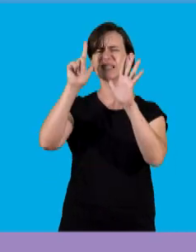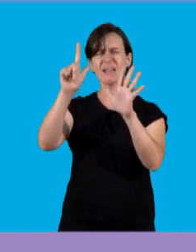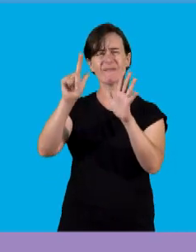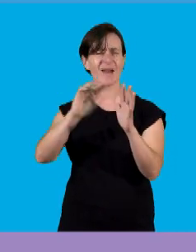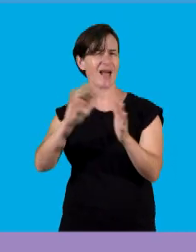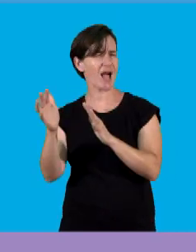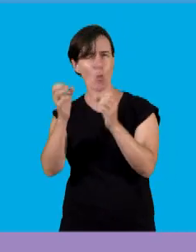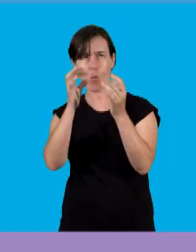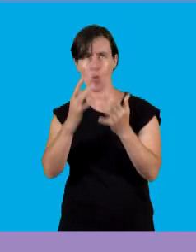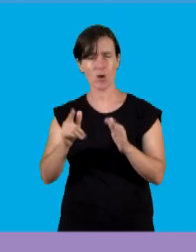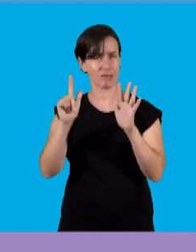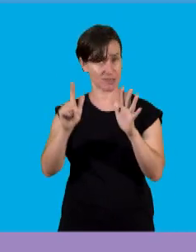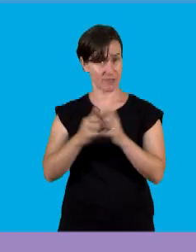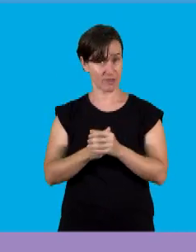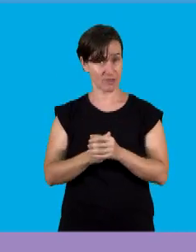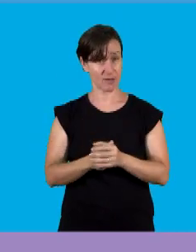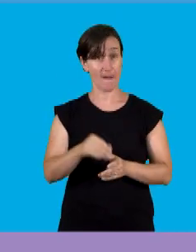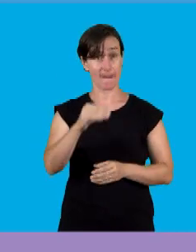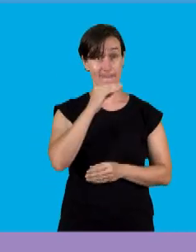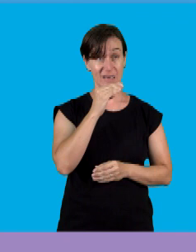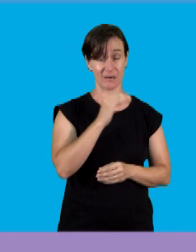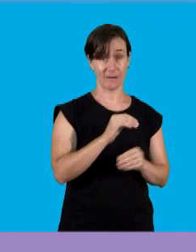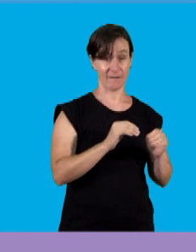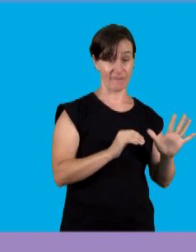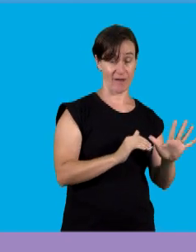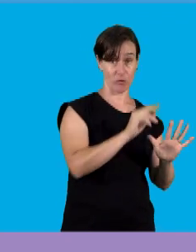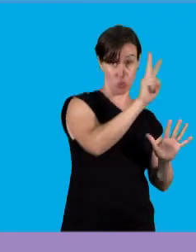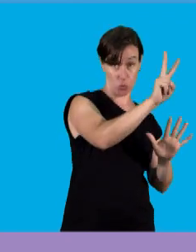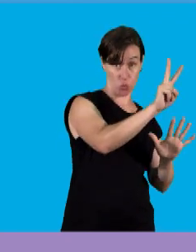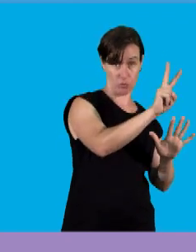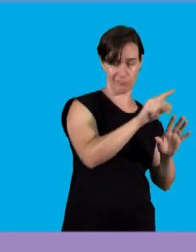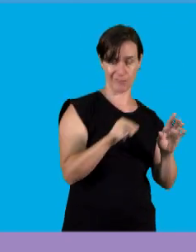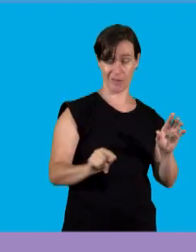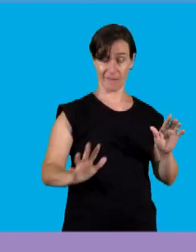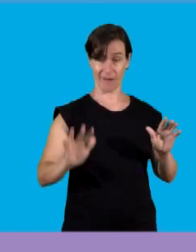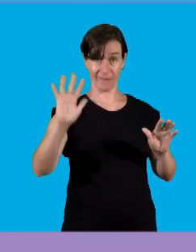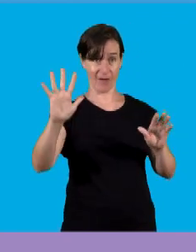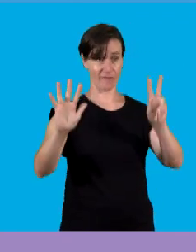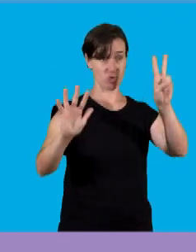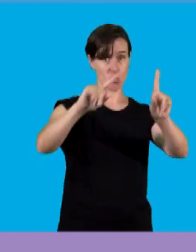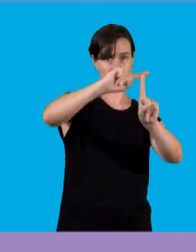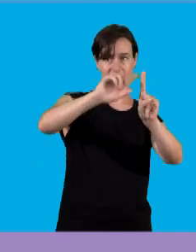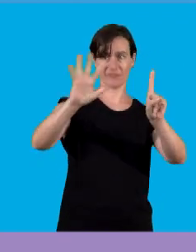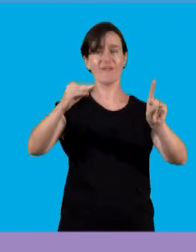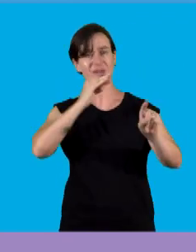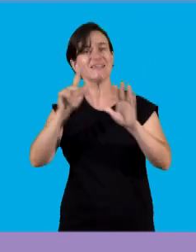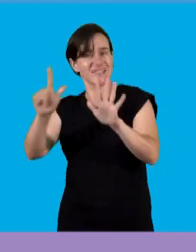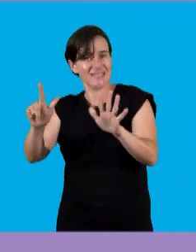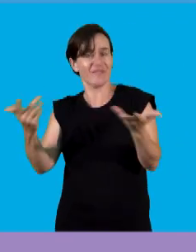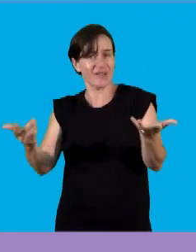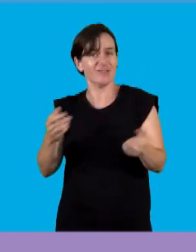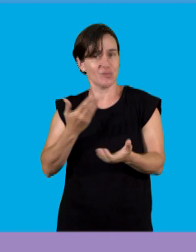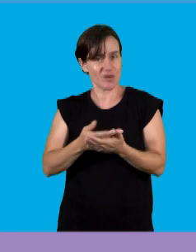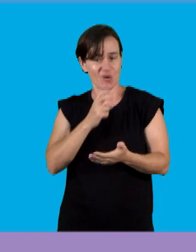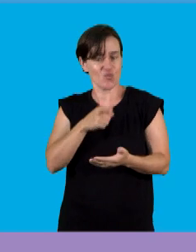from? Well, if you are thinking that we took the exponents and said 2 plus 5, then you are absolutely